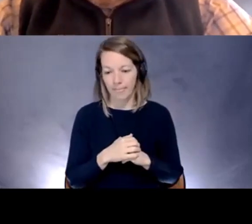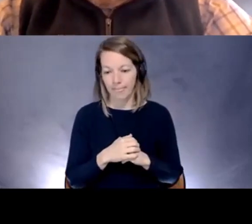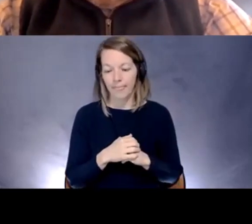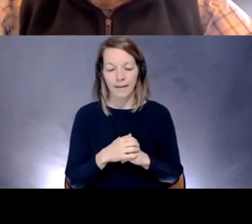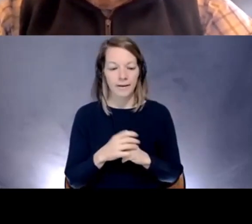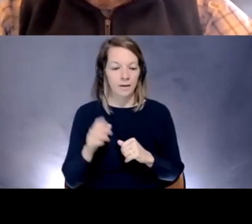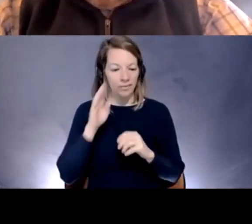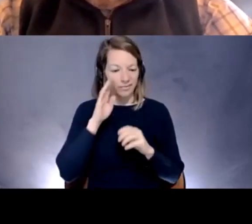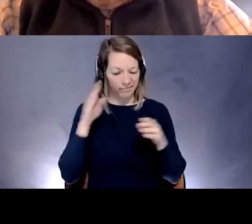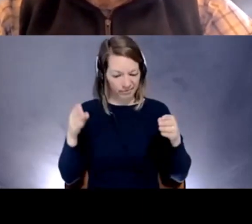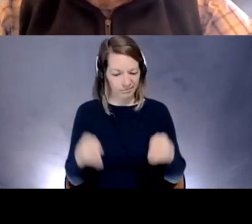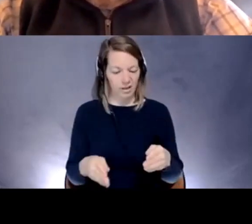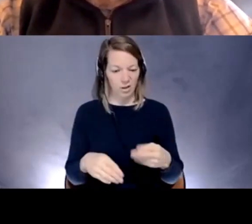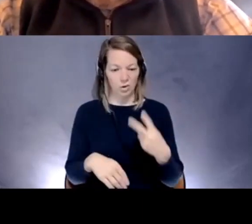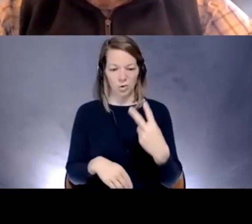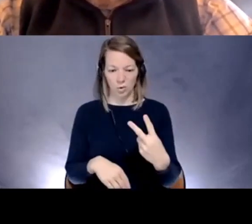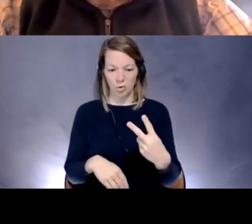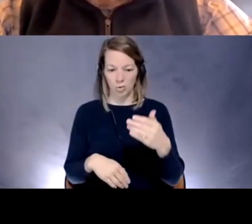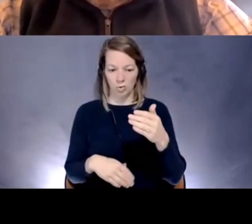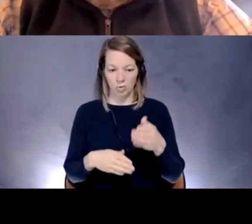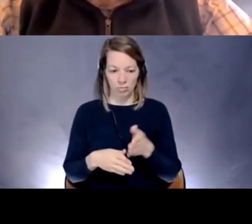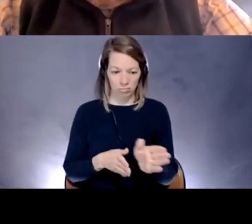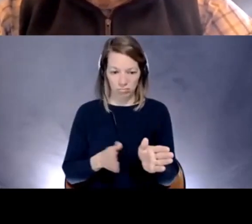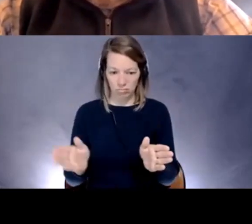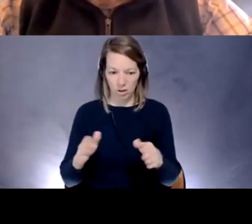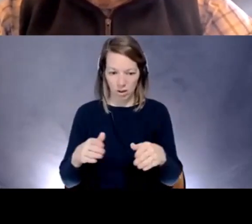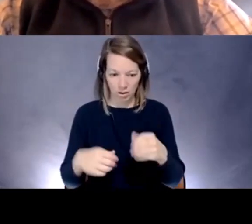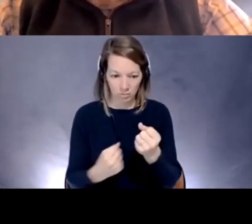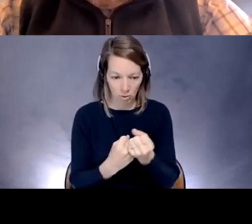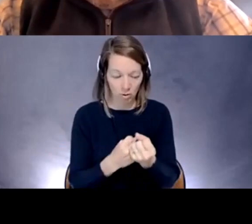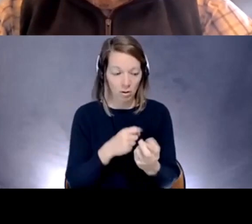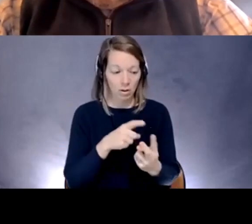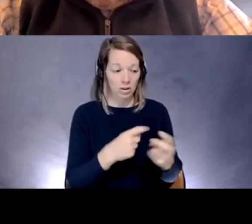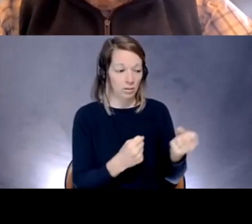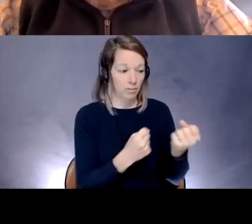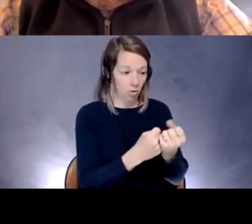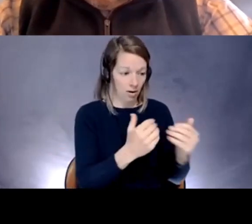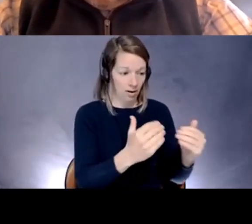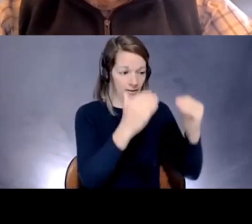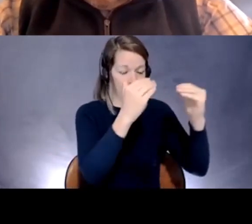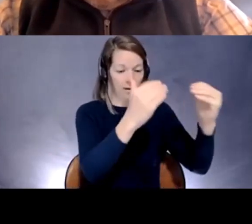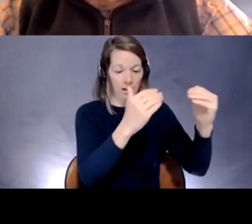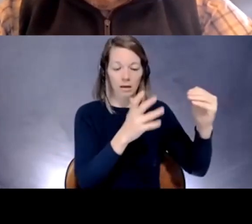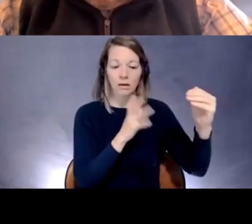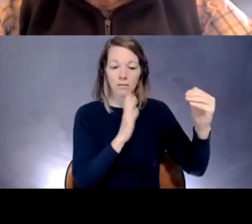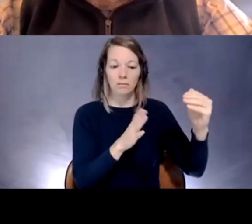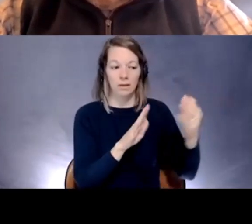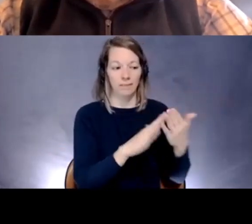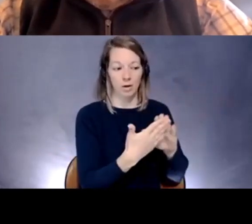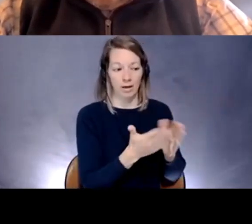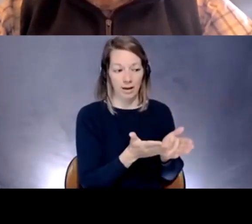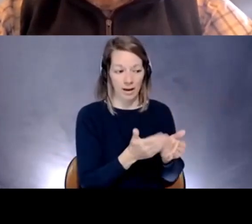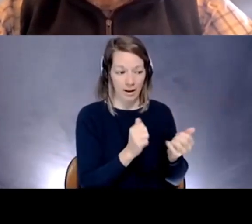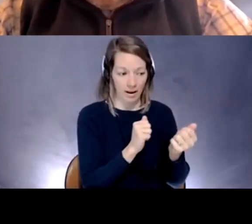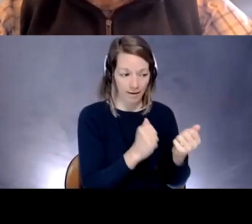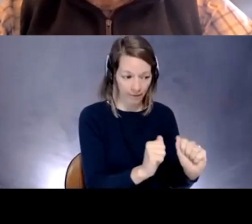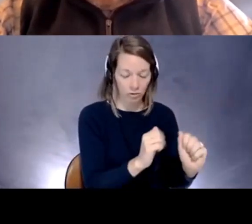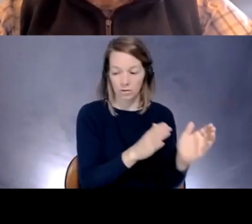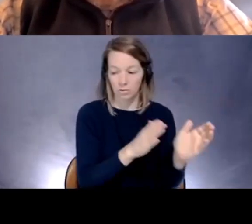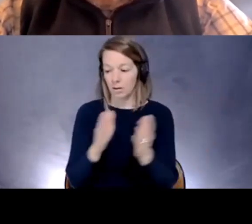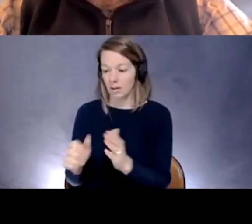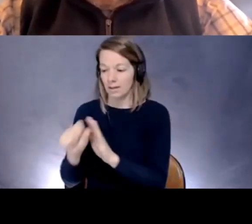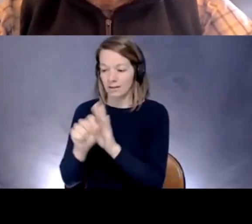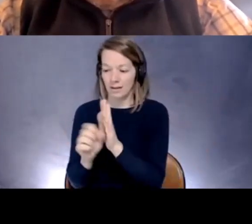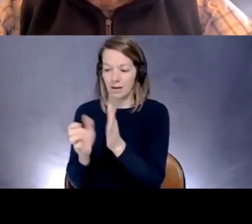we're focused on a two-pronged approach, both supporting and elevating local community efforts, as well as developing a